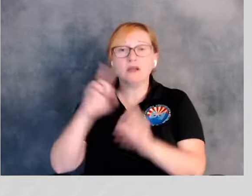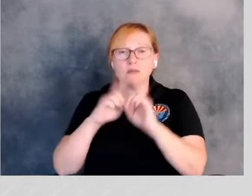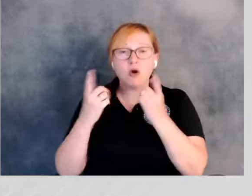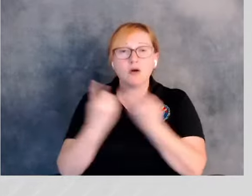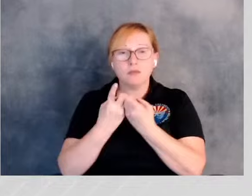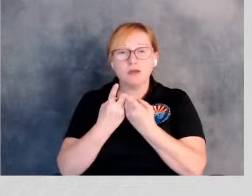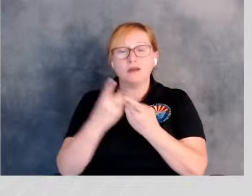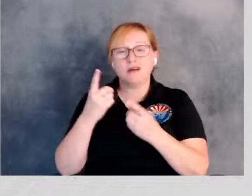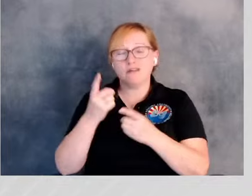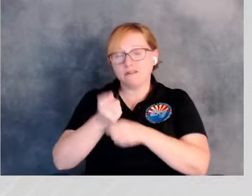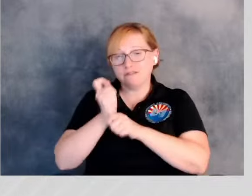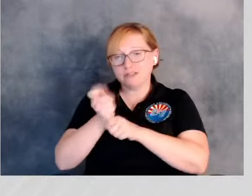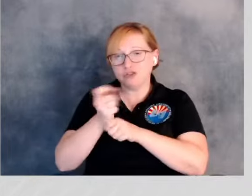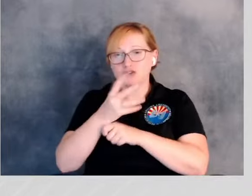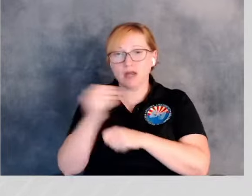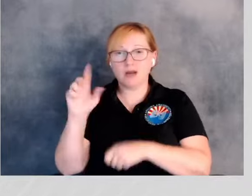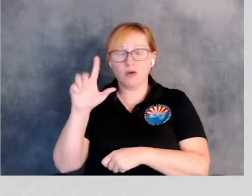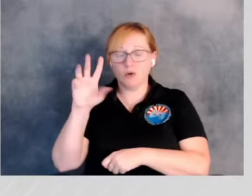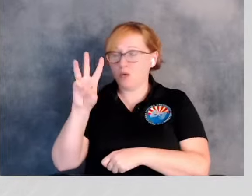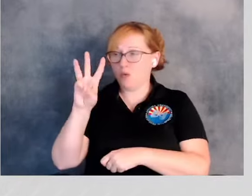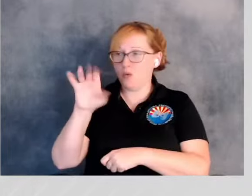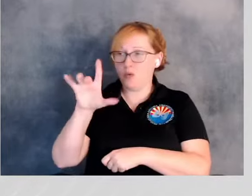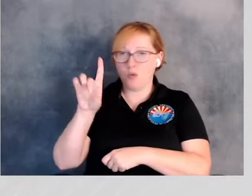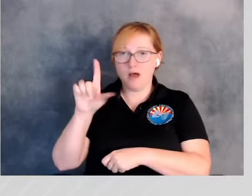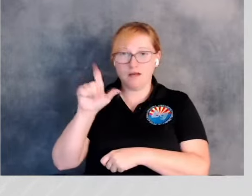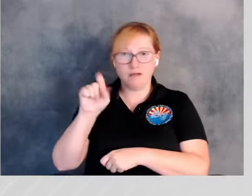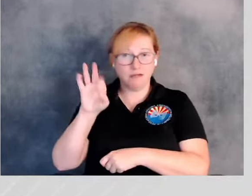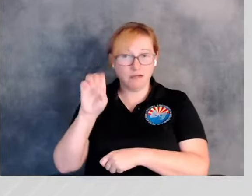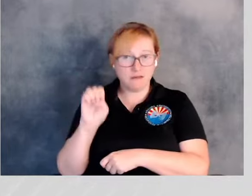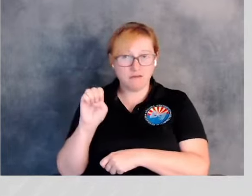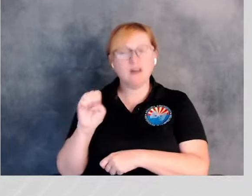permits that fall under the northern part of this